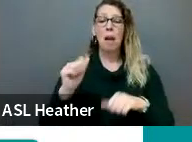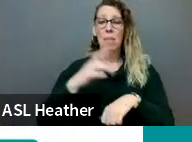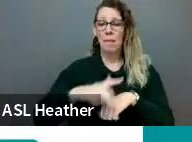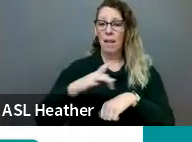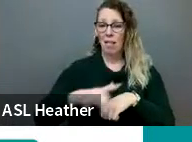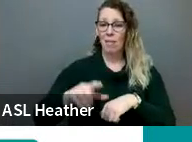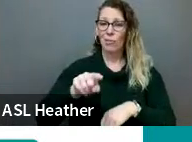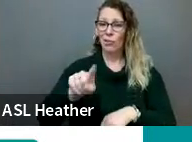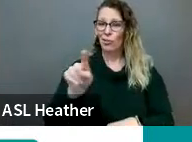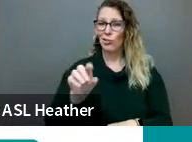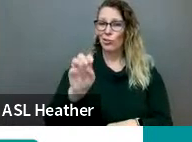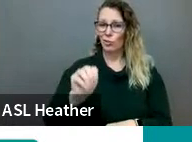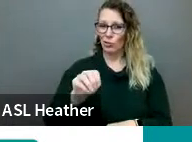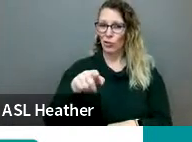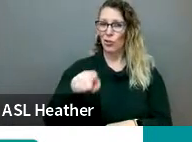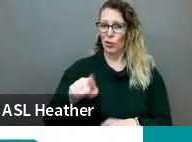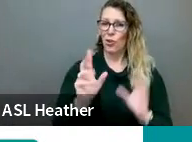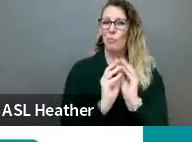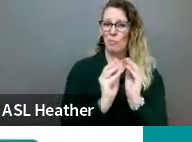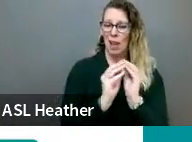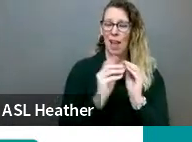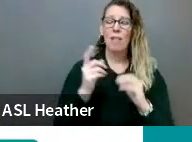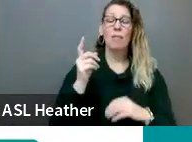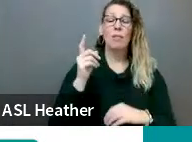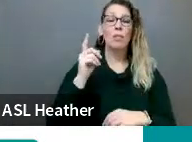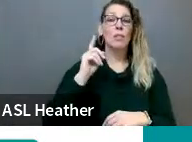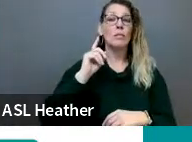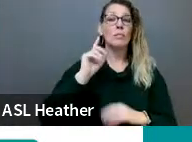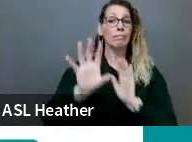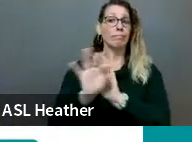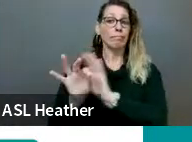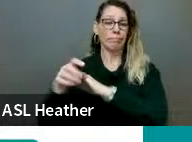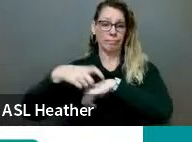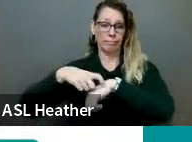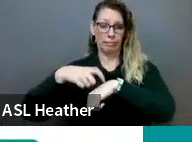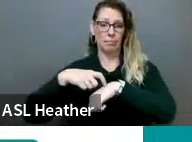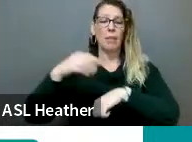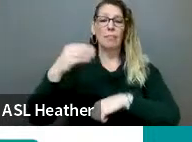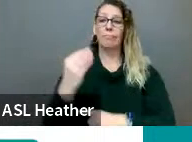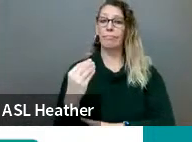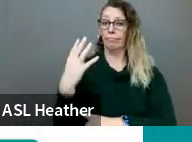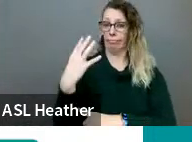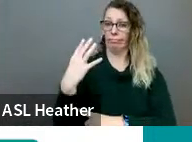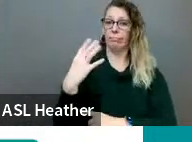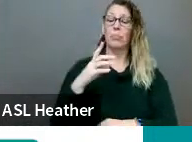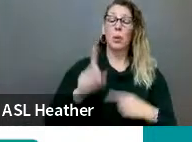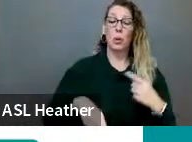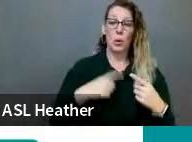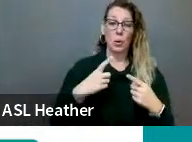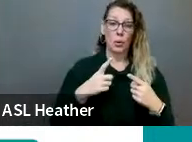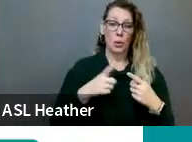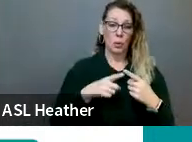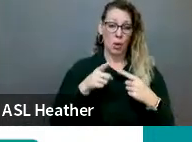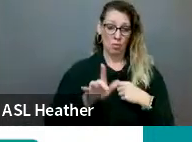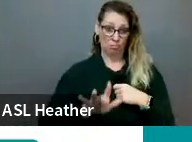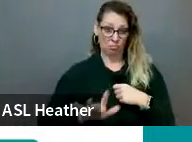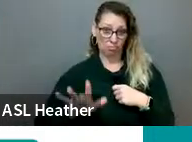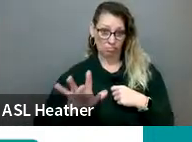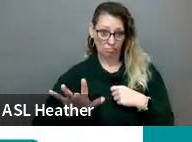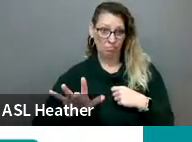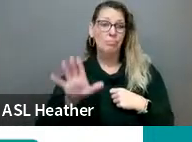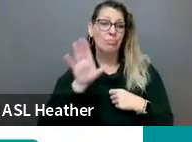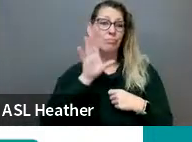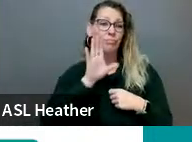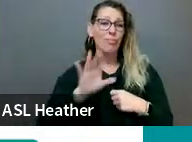designated time with the option to turn on your camera. Please use the link located in the meeting description on the YouTube meeting page